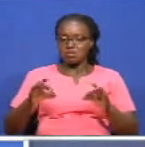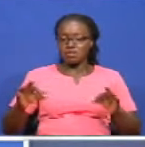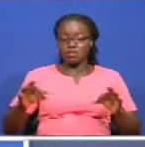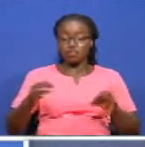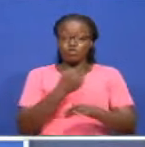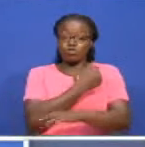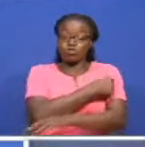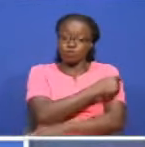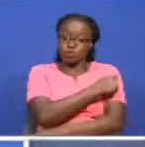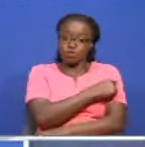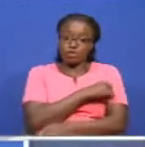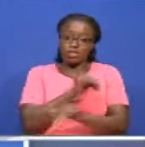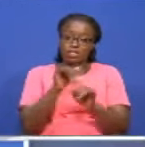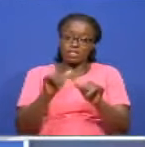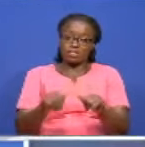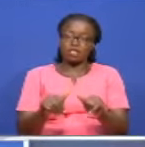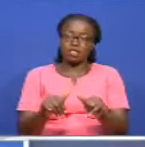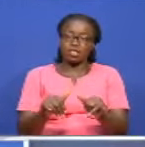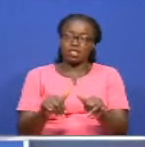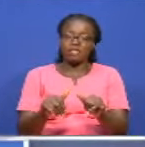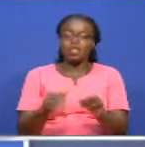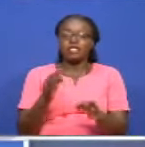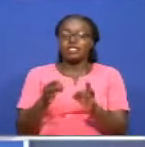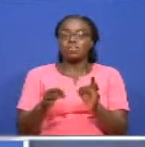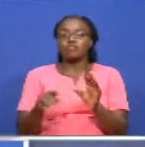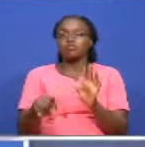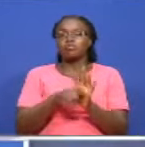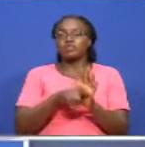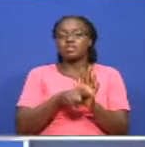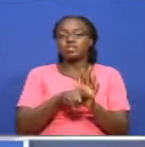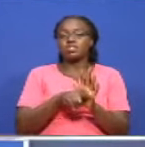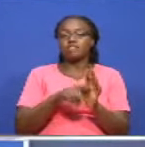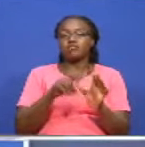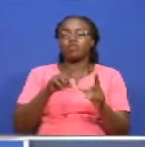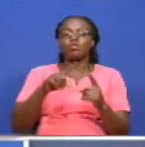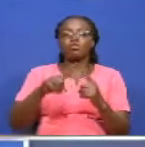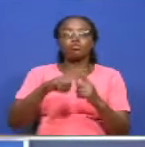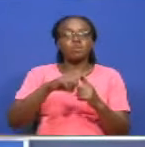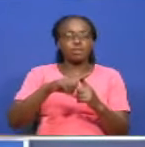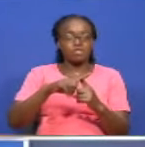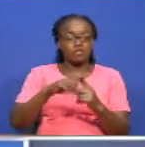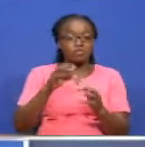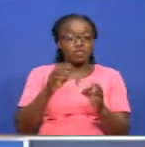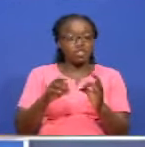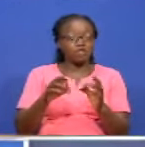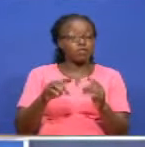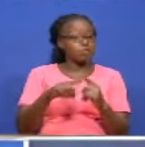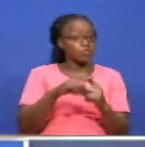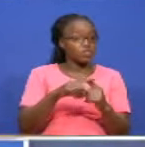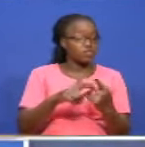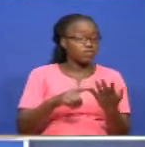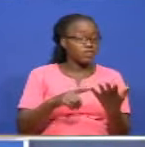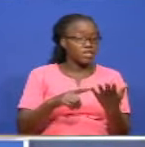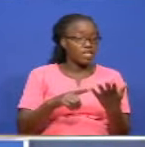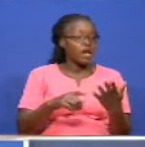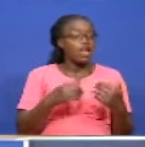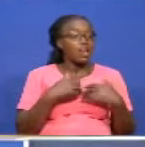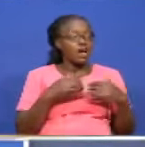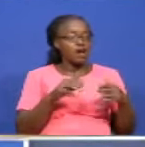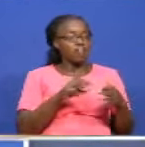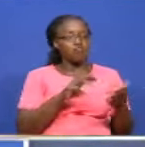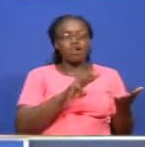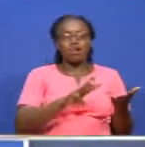and whether positive or negative. So once we receive a positive patient, we place them in a particular ward where you find